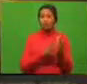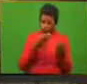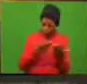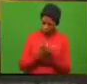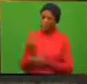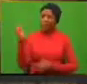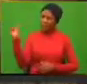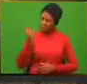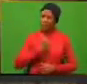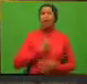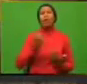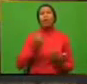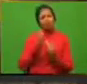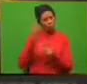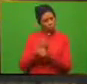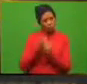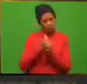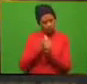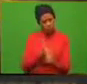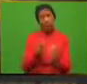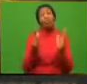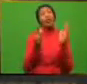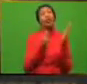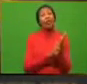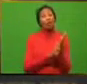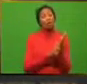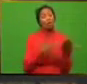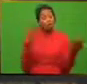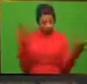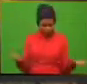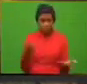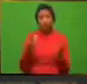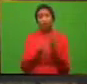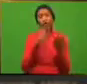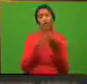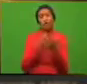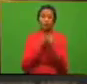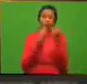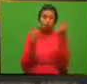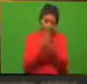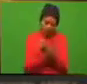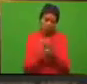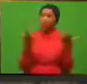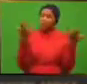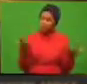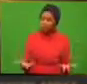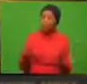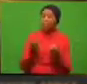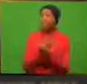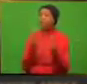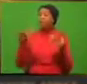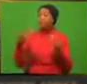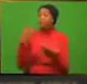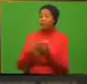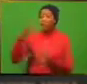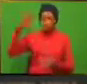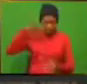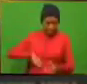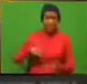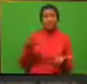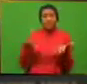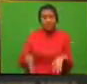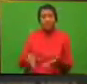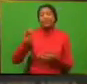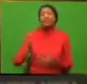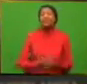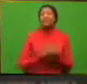to act within the law so that the law can be changed so that it will benefit the majority of the people in